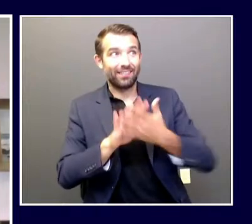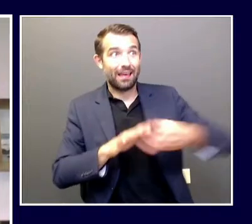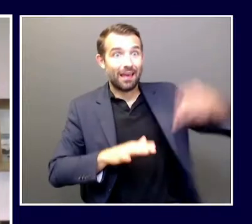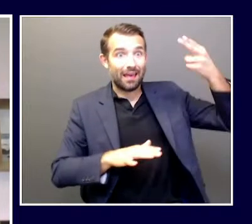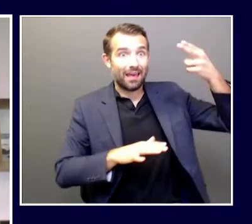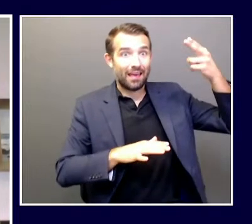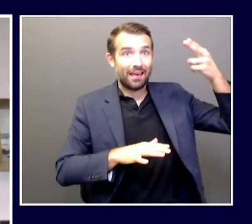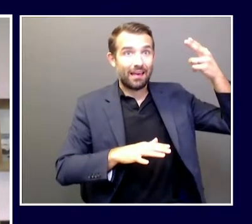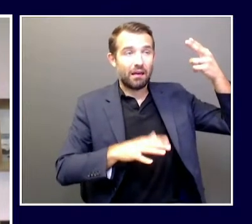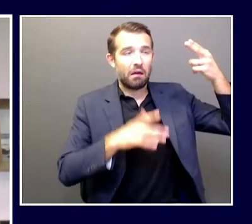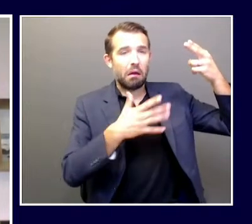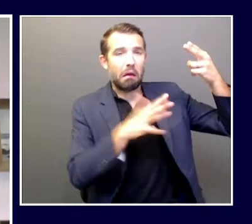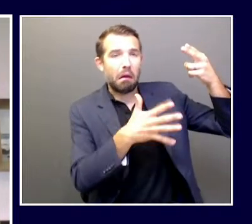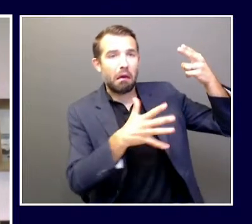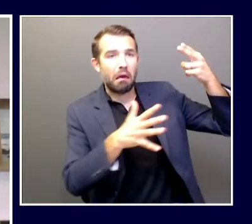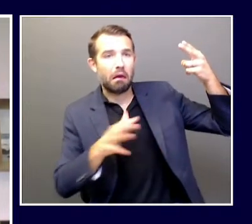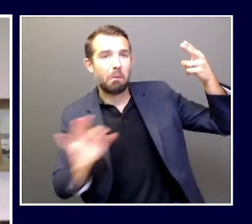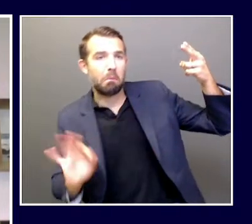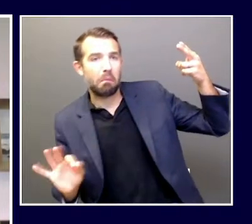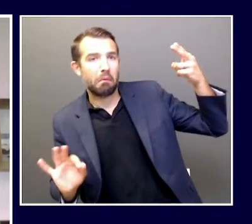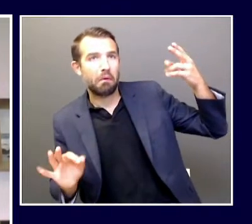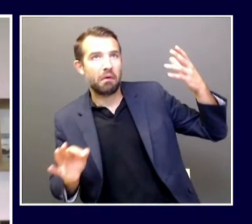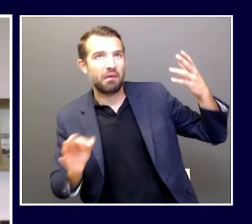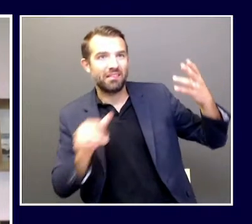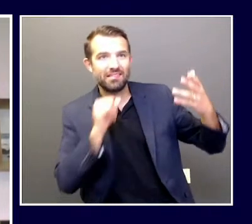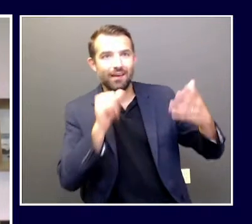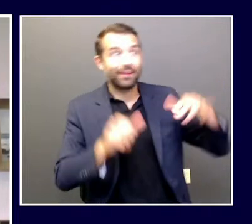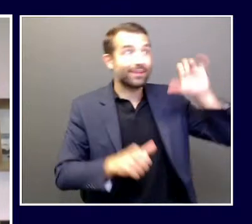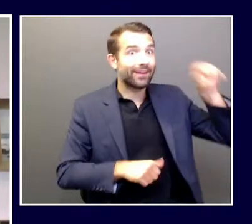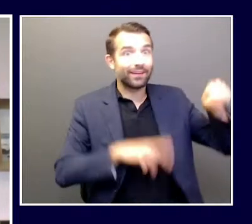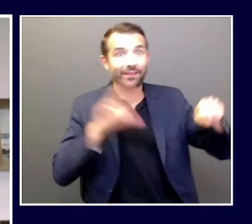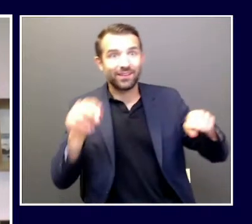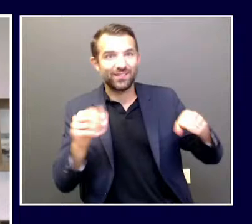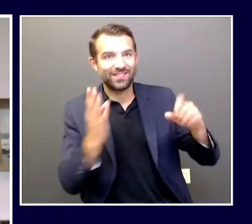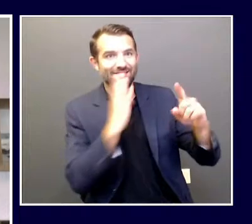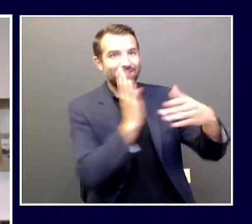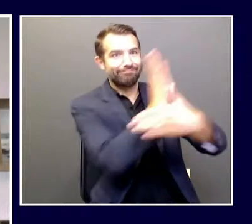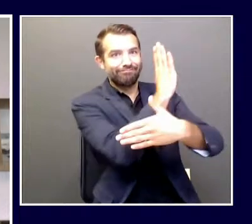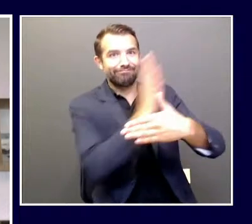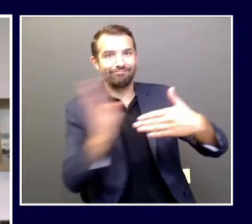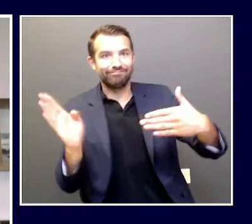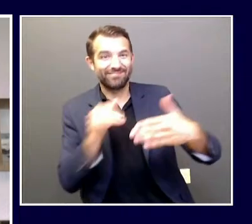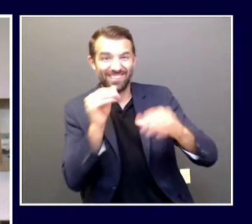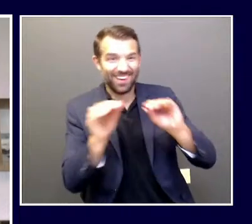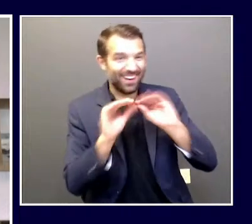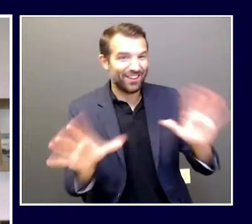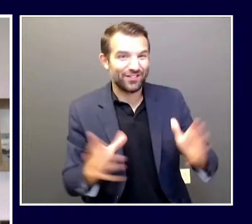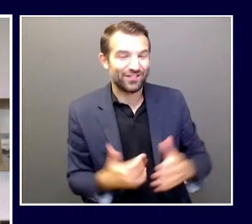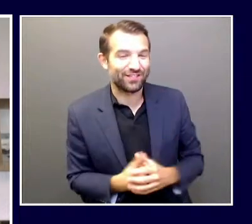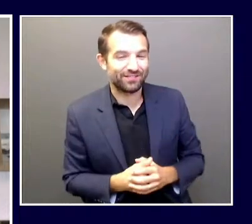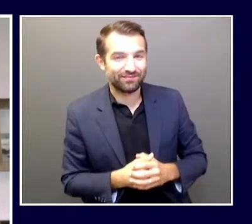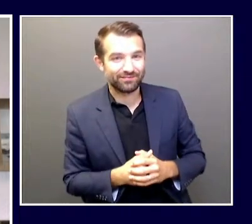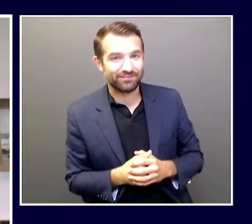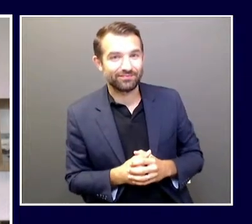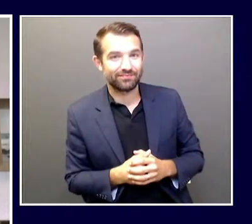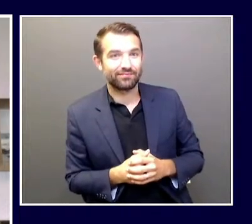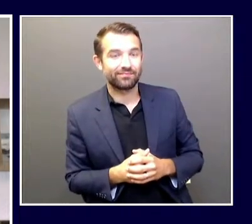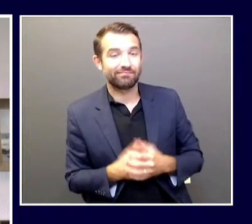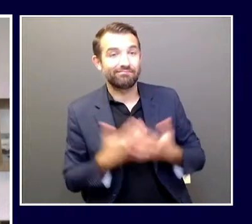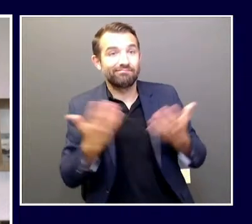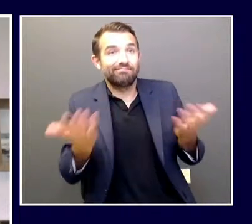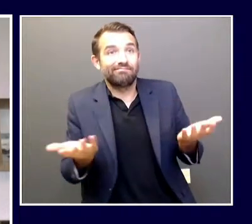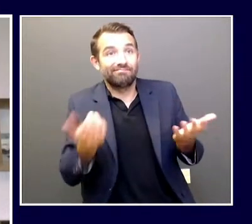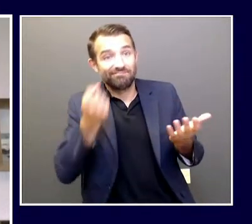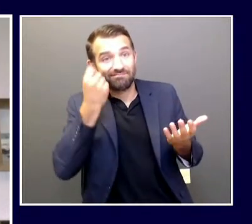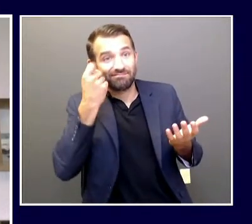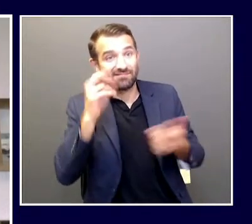light. Unfortunately, we're likely to be riding this roller coaster of risk assessment for some time. Periods